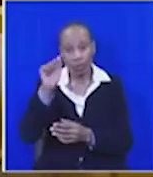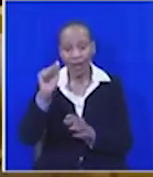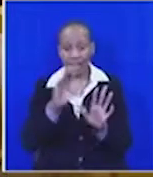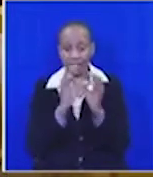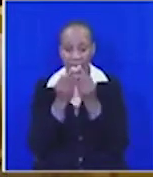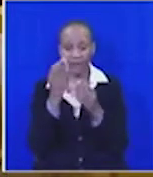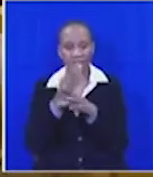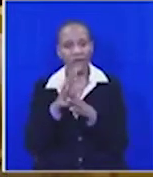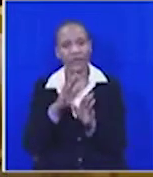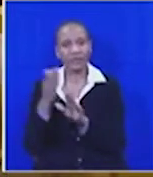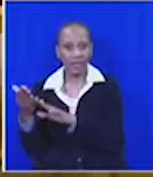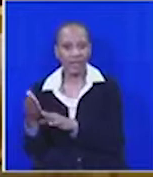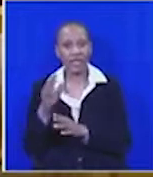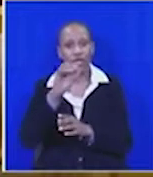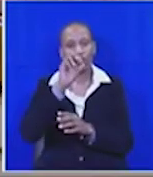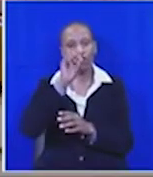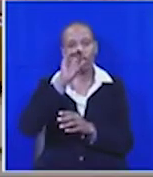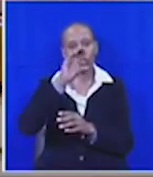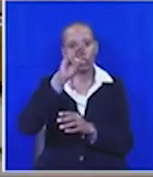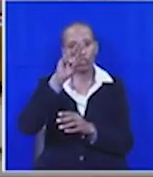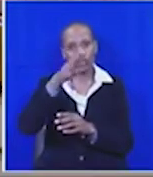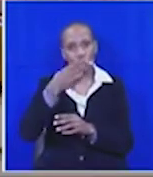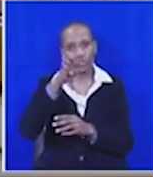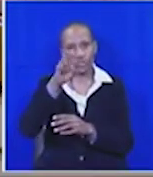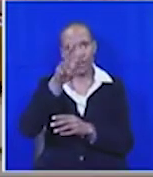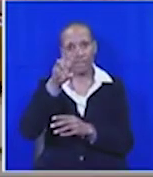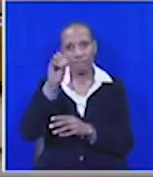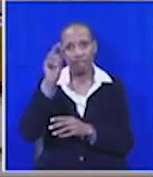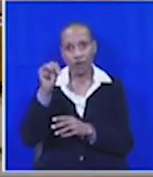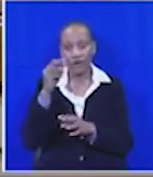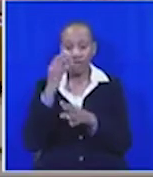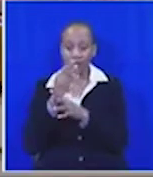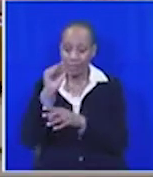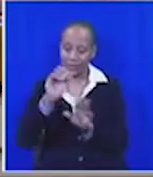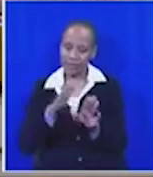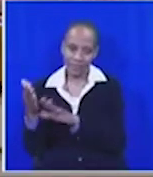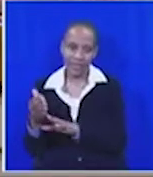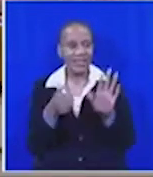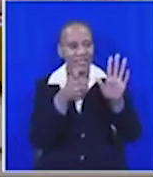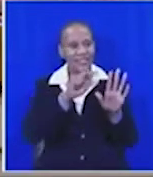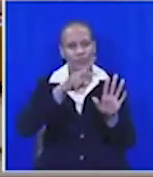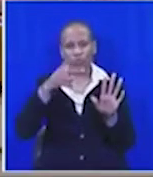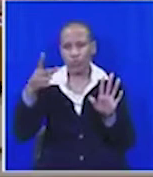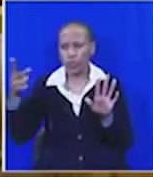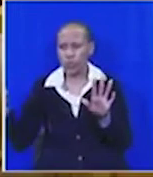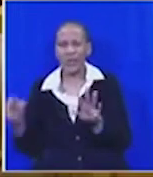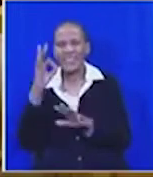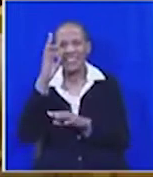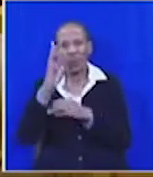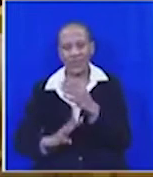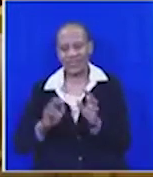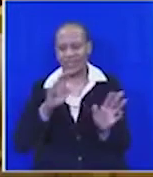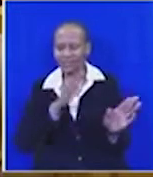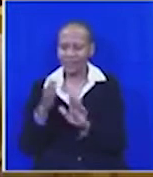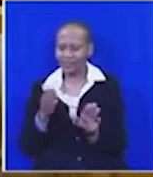have Siobhan Cupido who lost a father who was a police officer sergeant murdered. We have 6 other murders in the last 3 weeks in